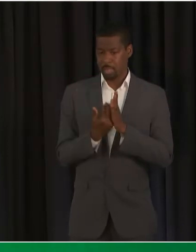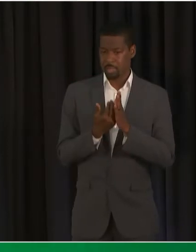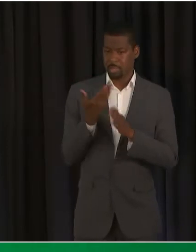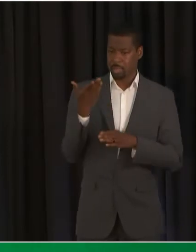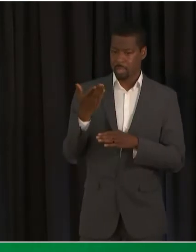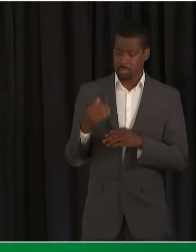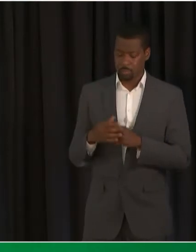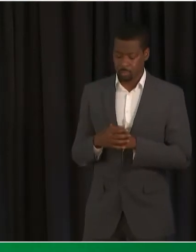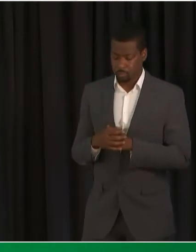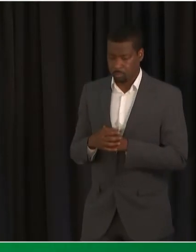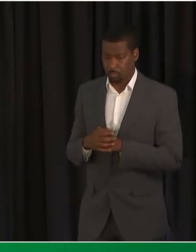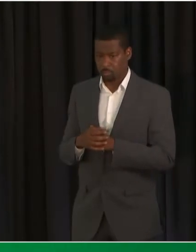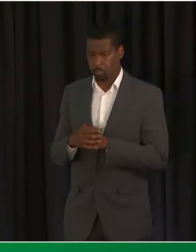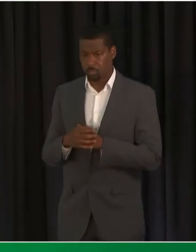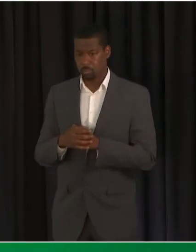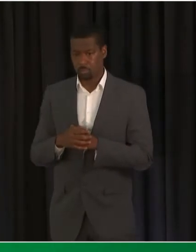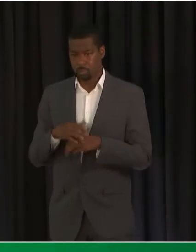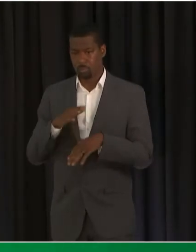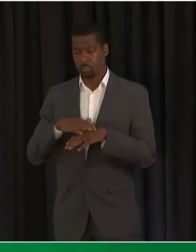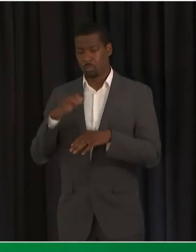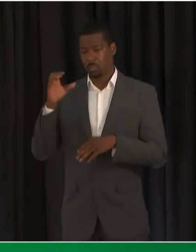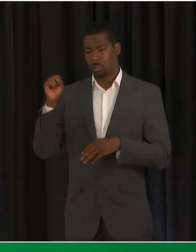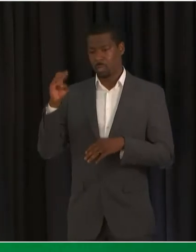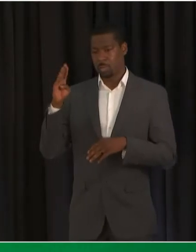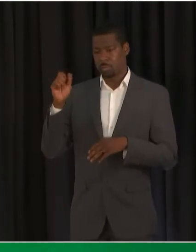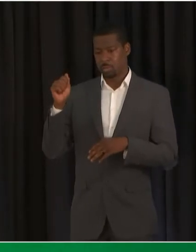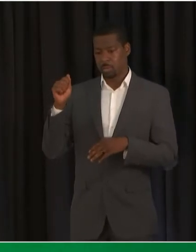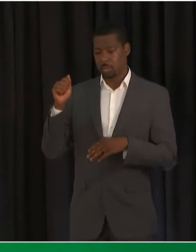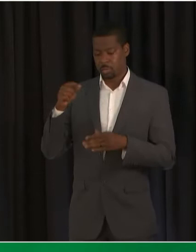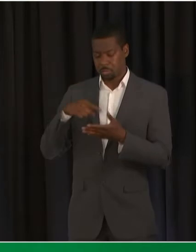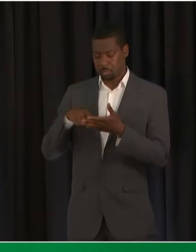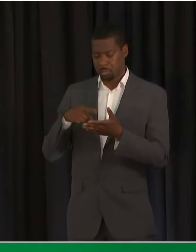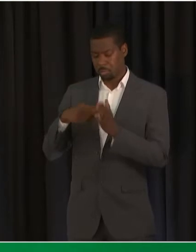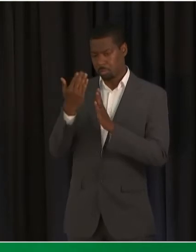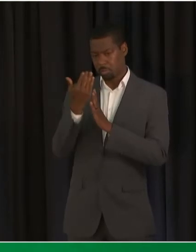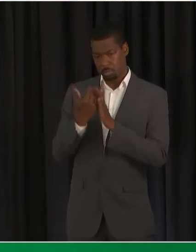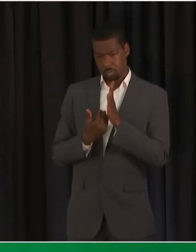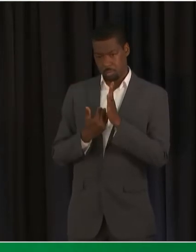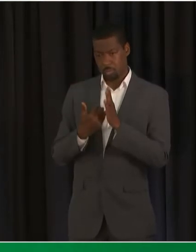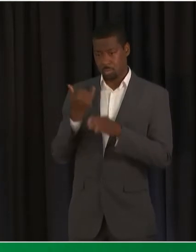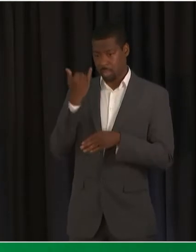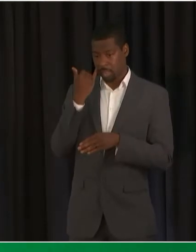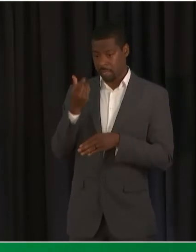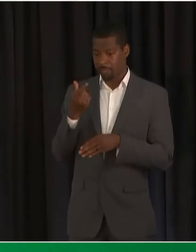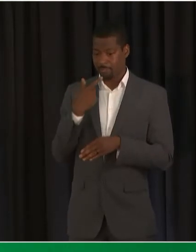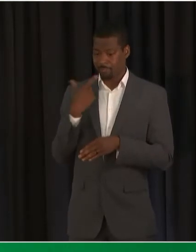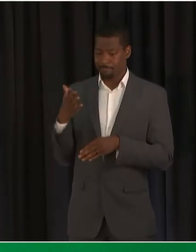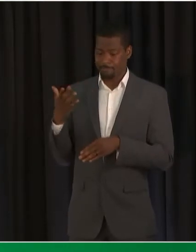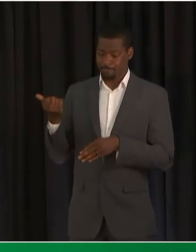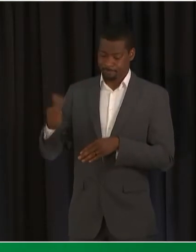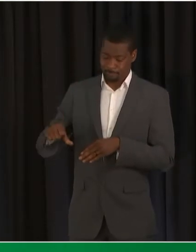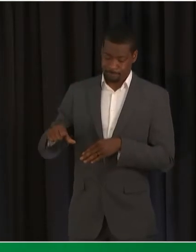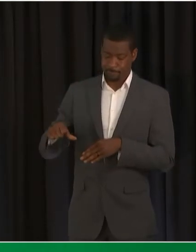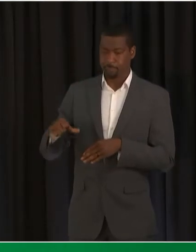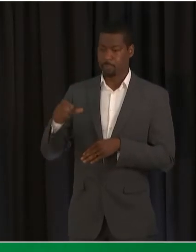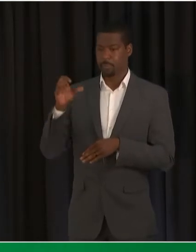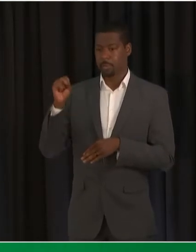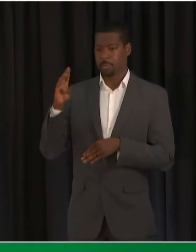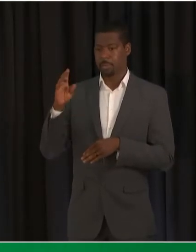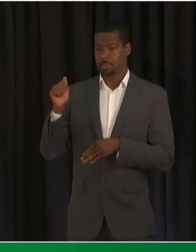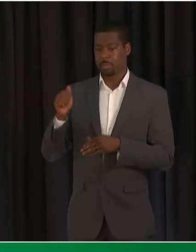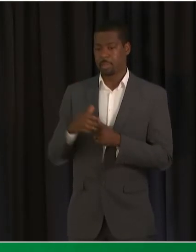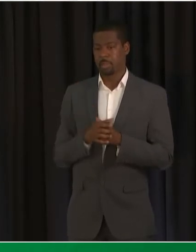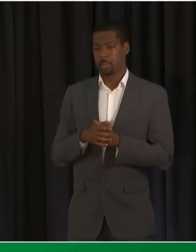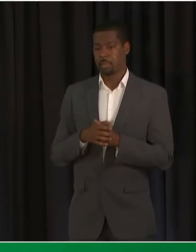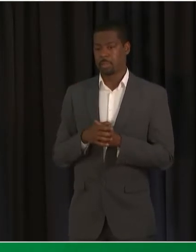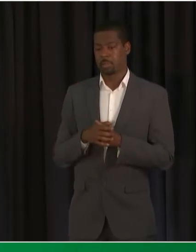the entity on the SBA's franchise directory. Now, if your franchise has been declined previously by the